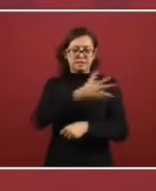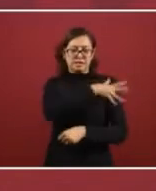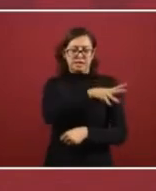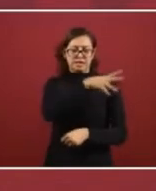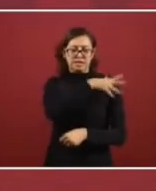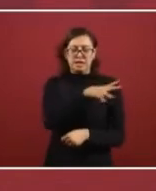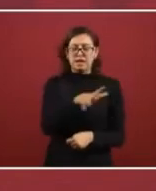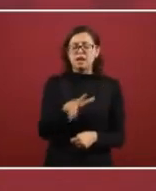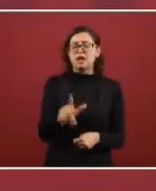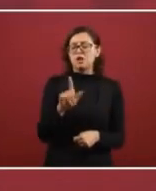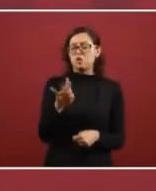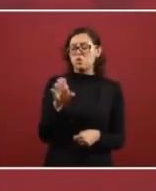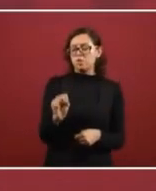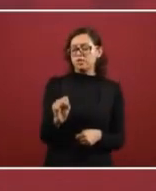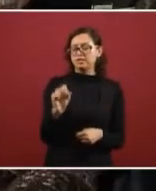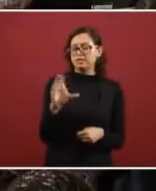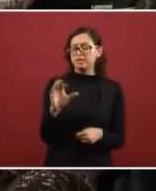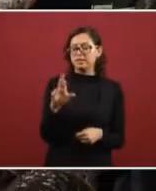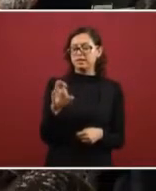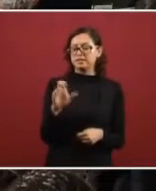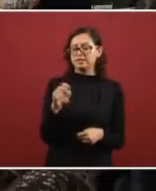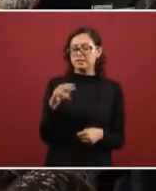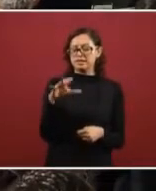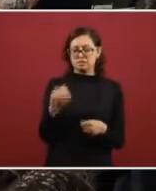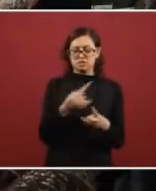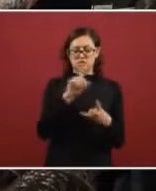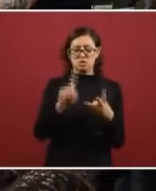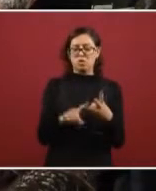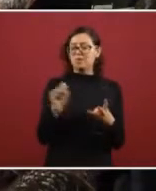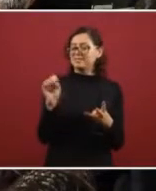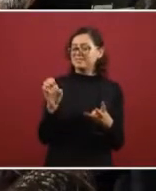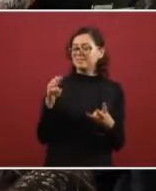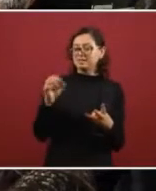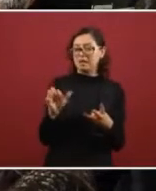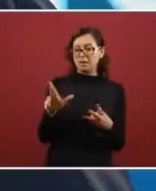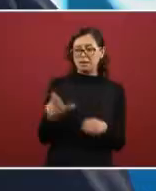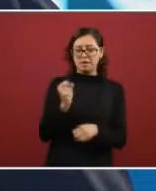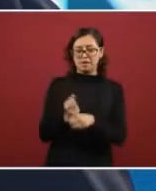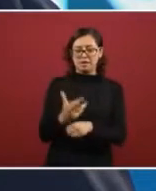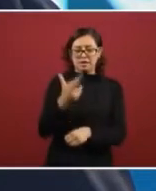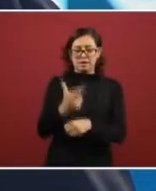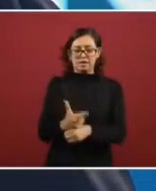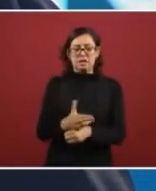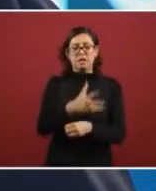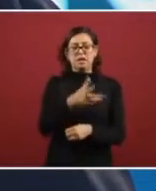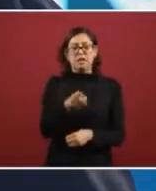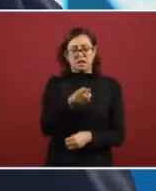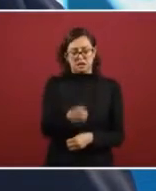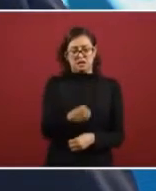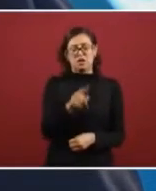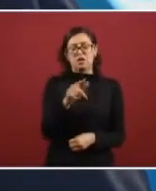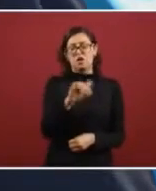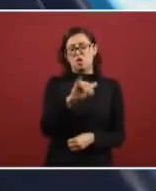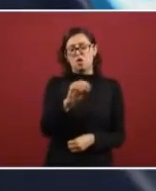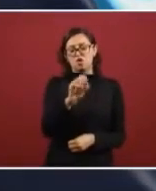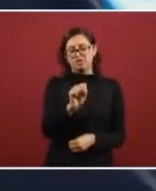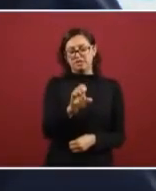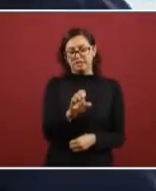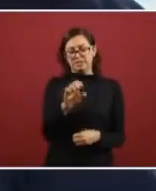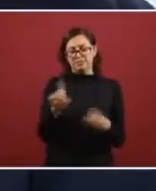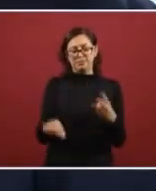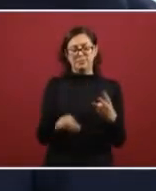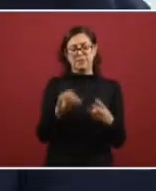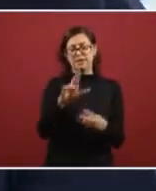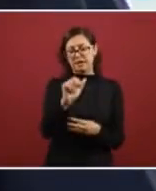Luis Crescencio Sandoval, and the Secretary of Marines, José Rafael,